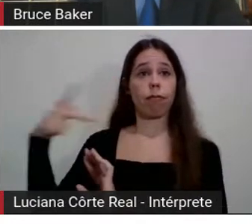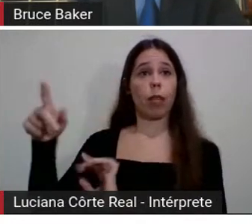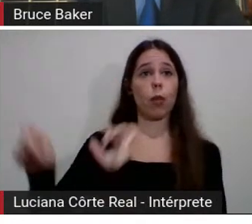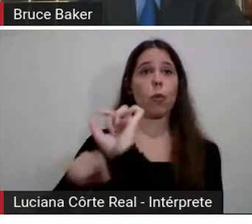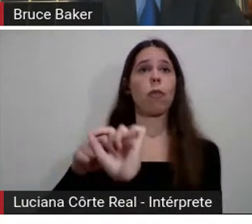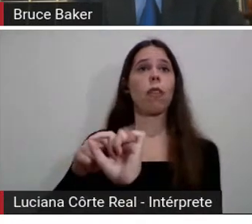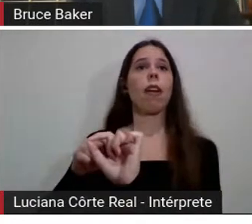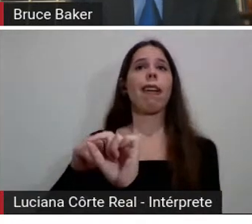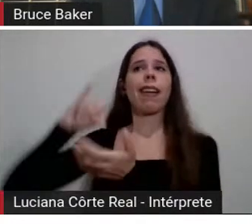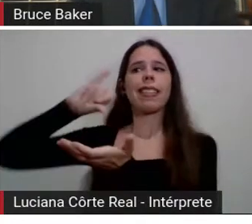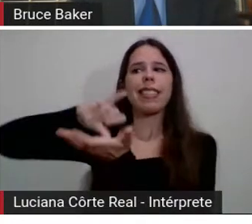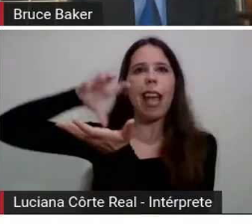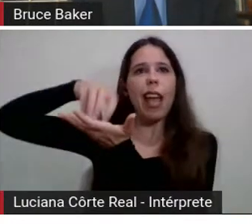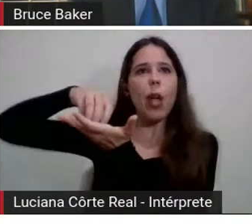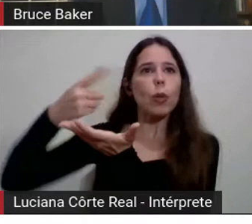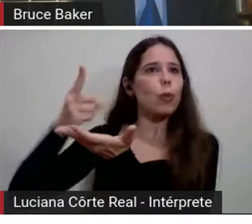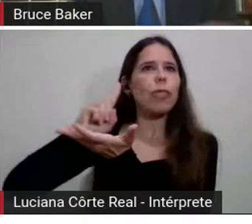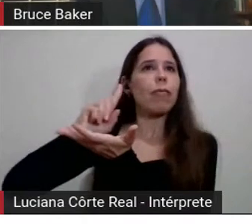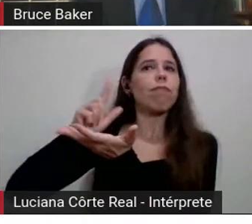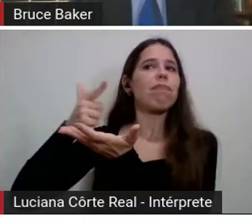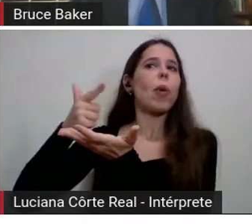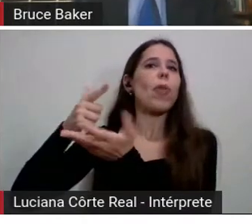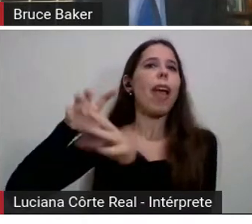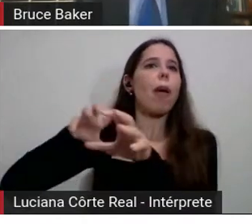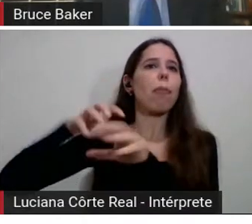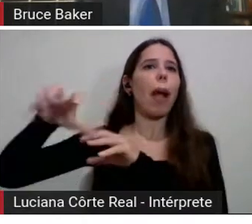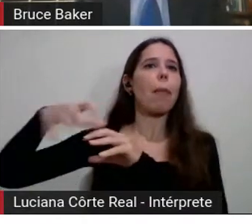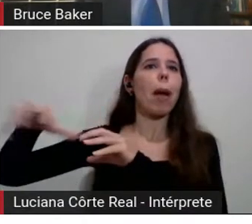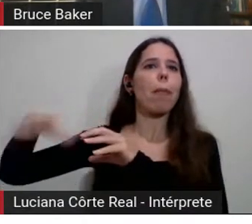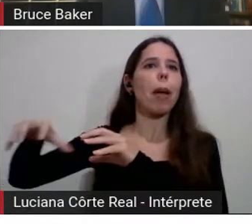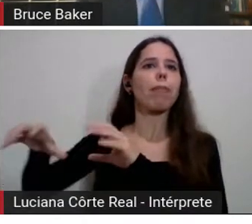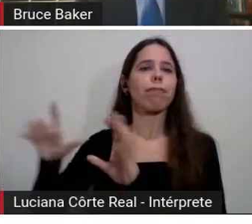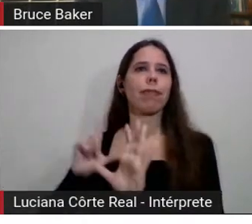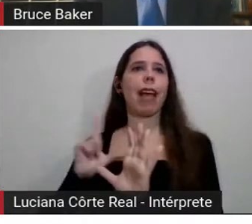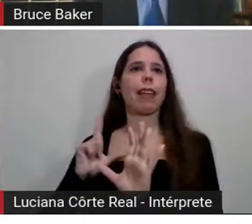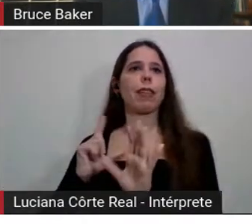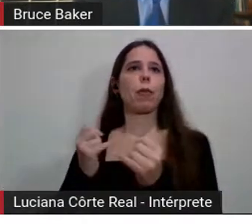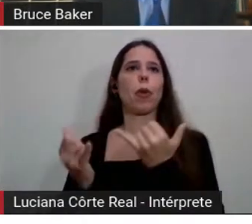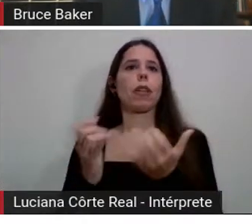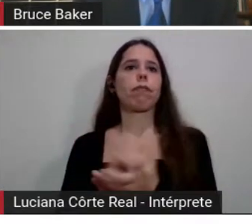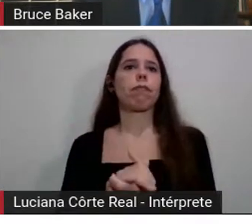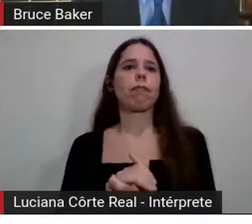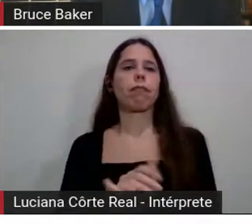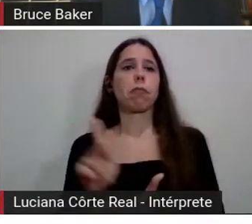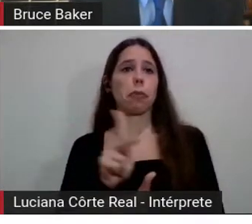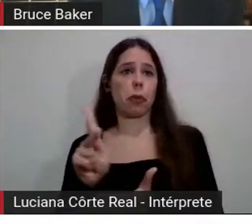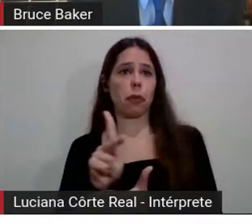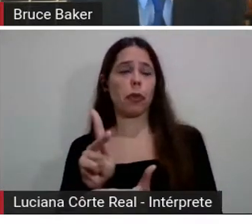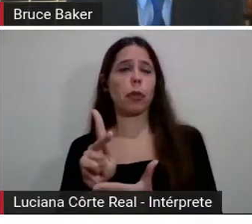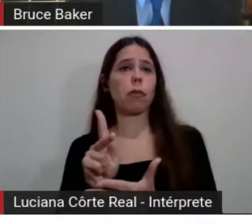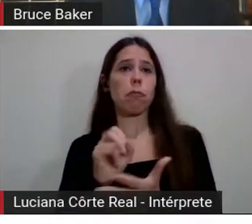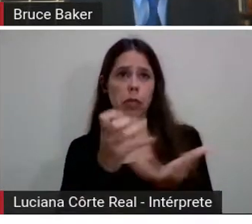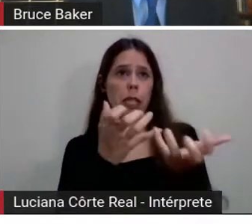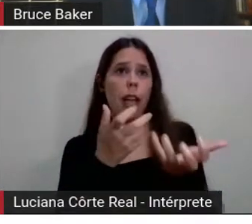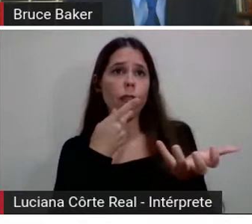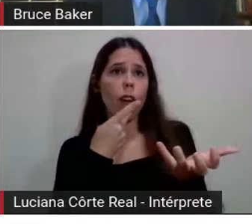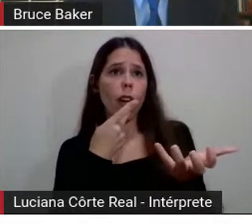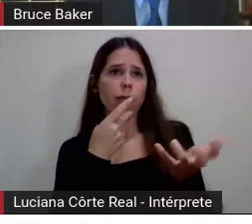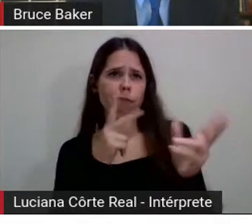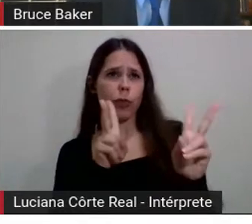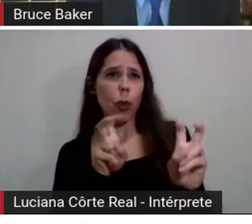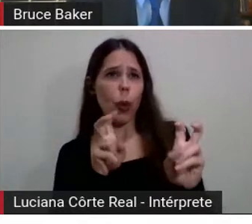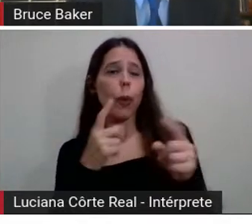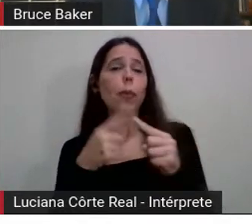descentralizado, né? Então, o professor, até se ele quisesse falar um pouco, porque ele falou muito das diferenças entre